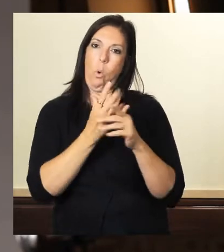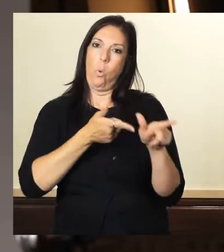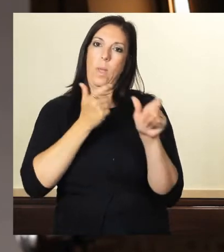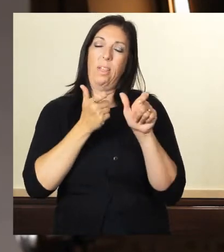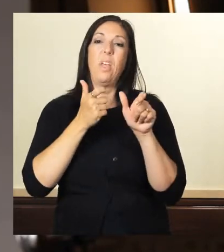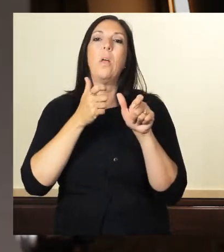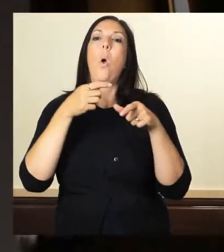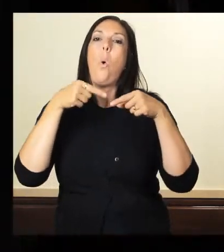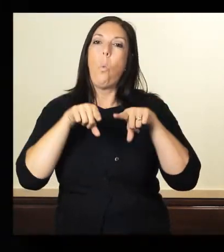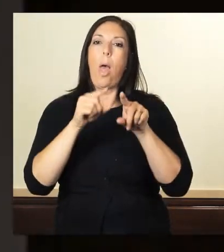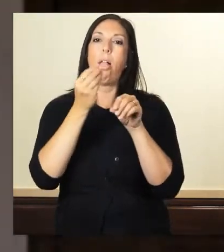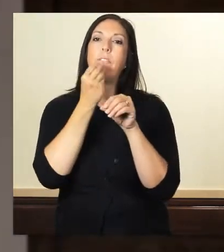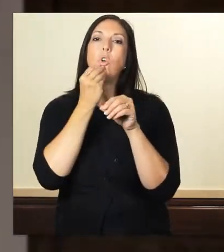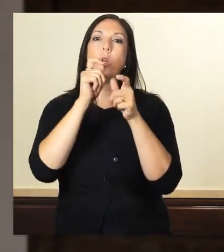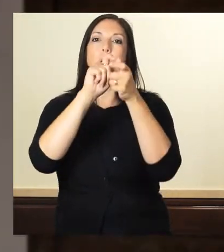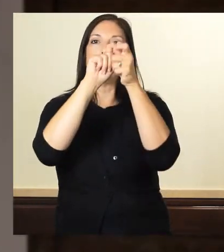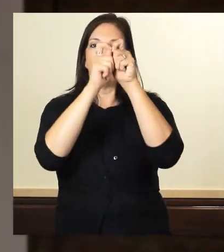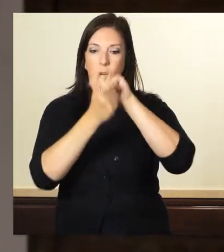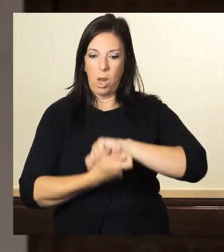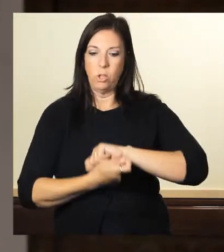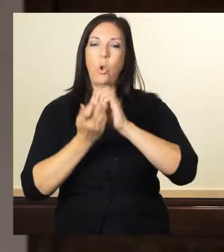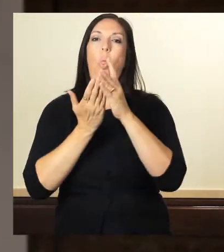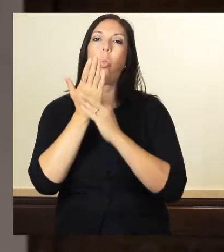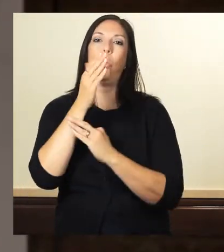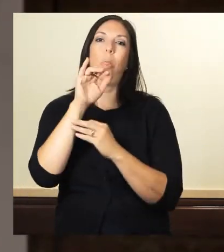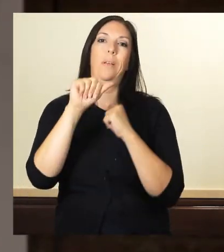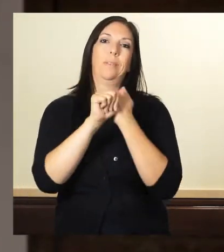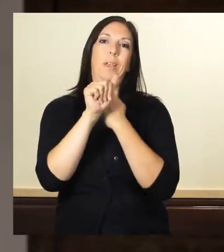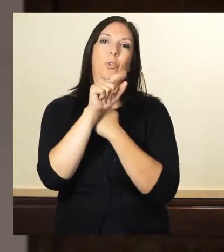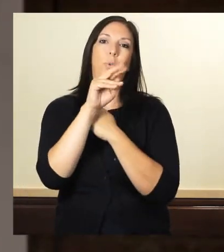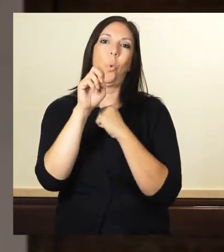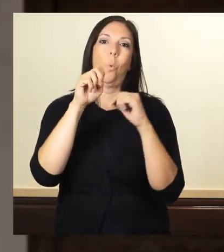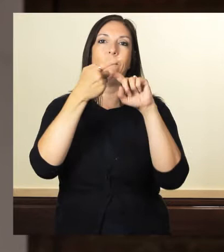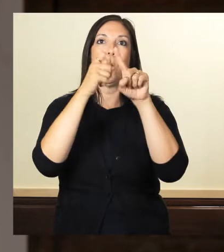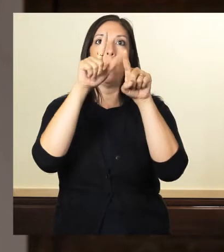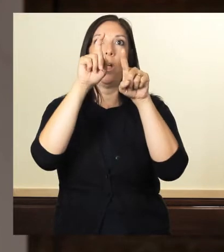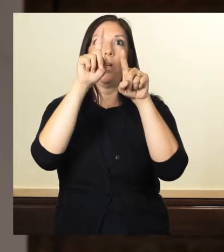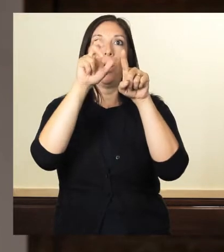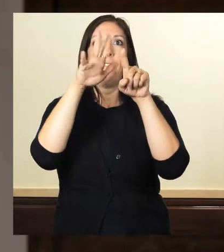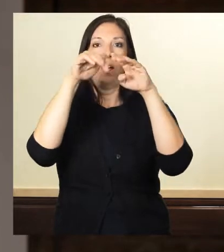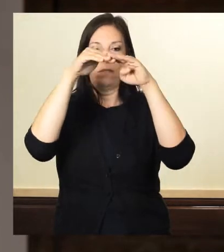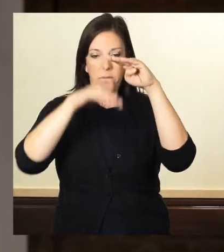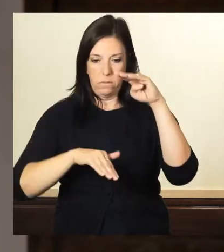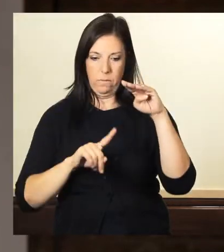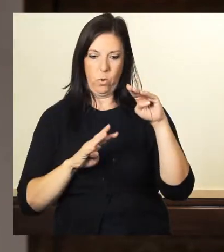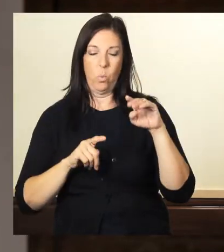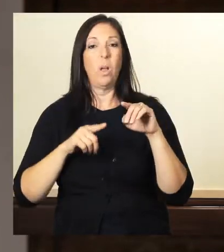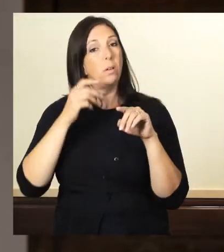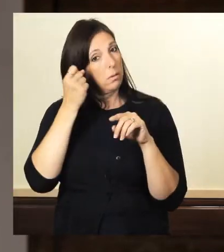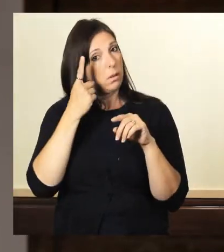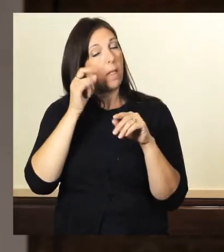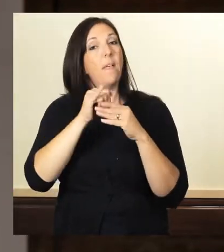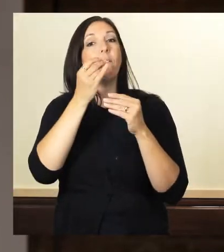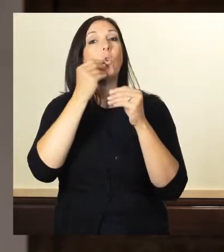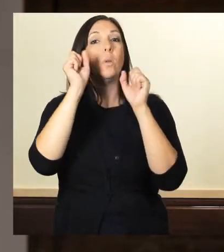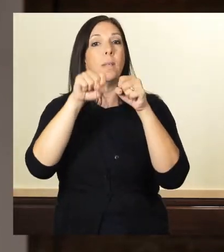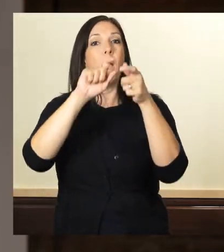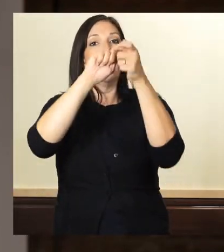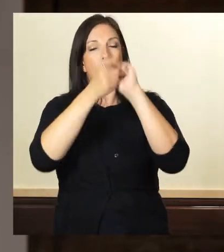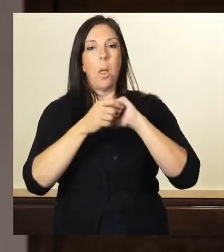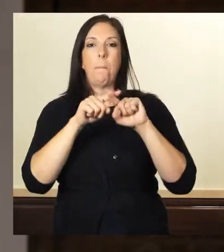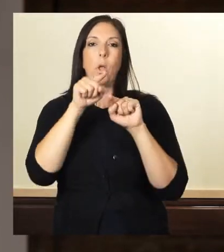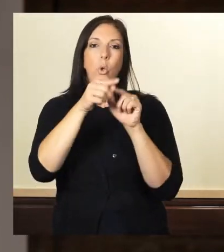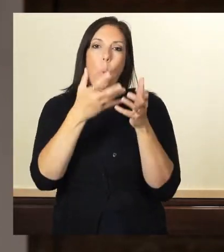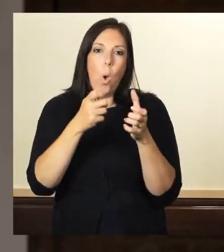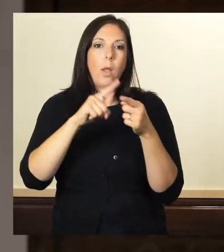danger zone. It goes back to the danger zone. You want to move food through the danger zone as quickly as possible. For instance, you make